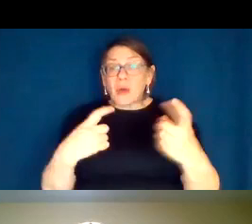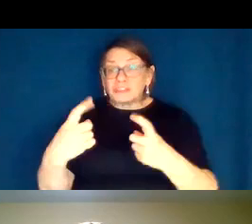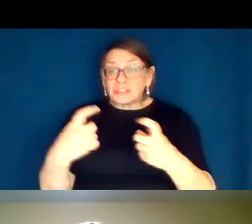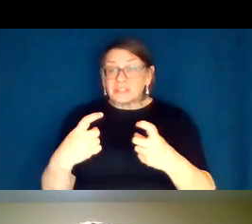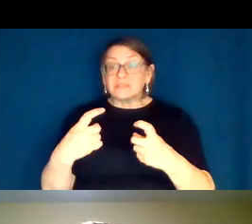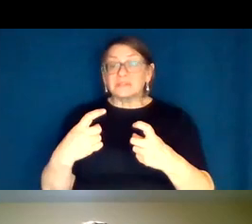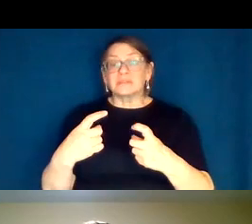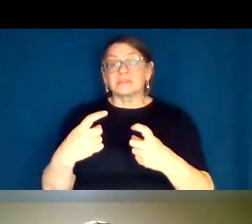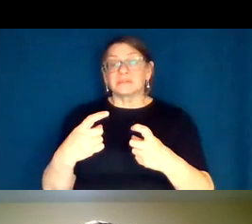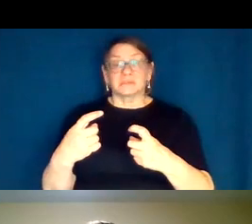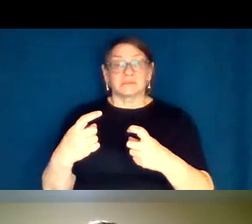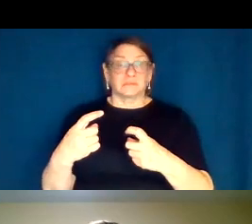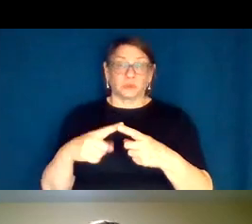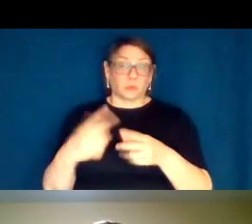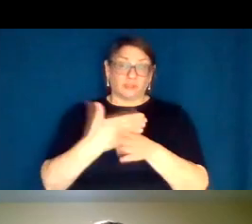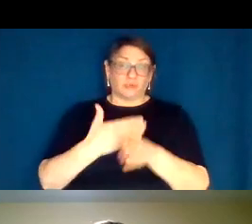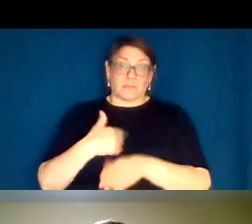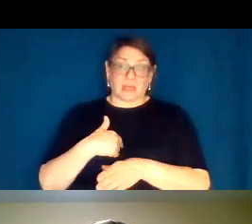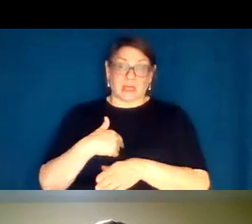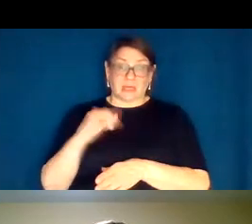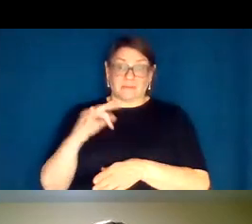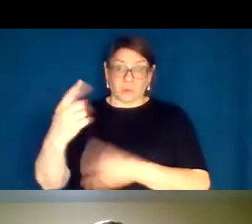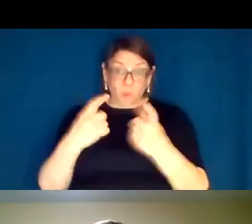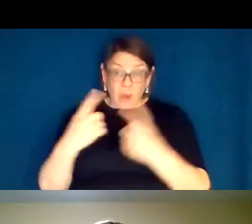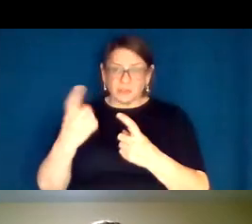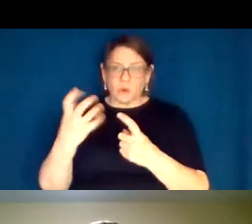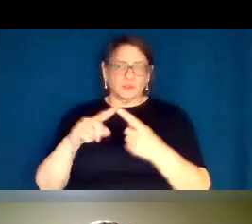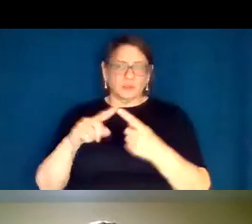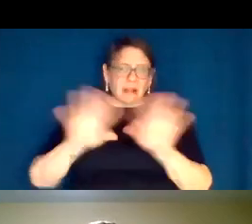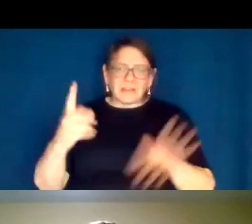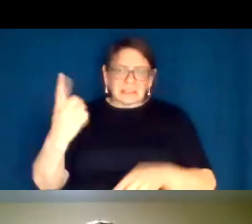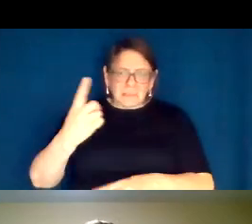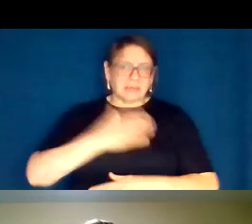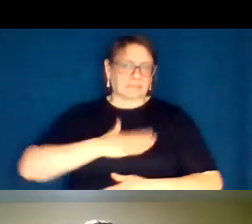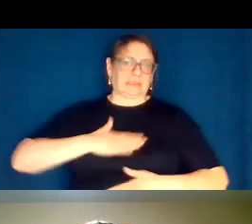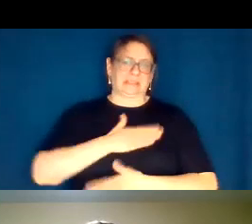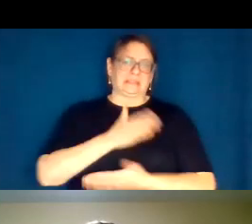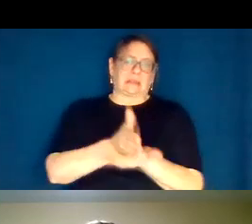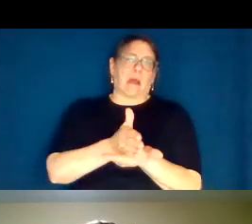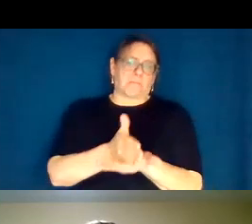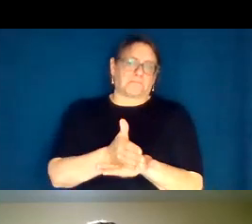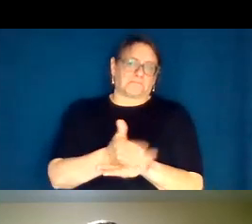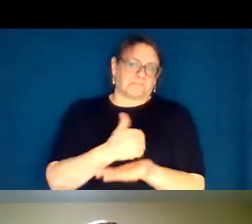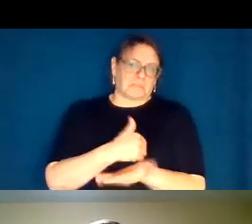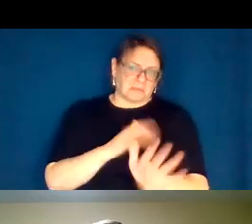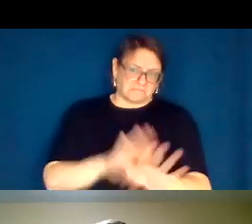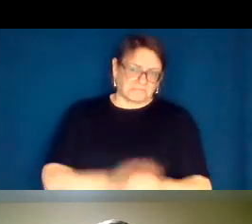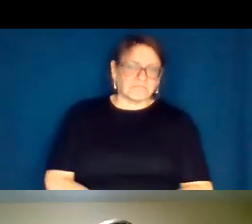and everyone else, to interrupt if there are questions or clarifying points or just a good stopping point for discussion.